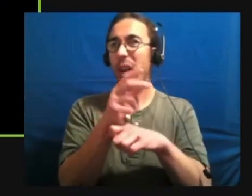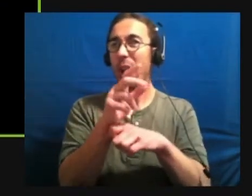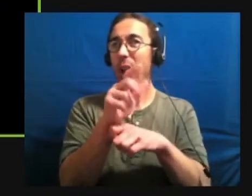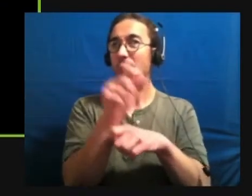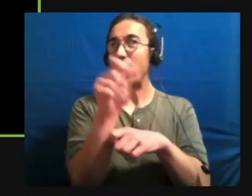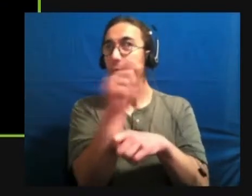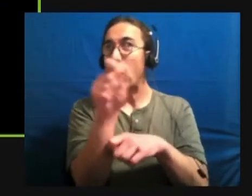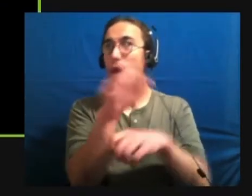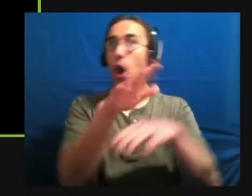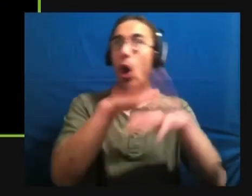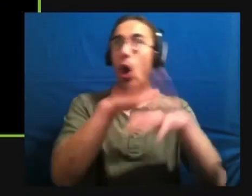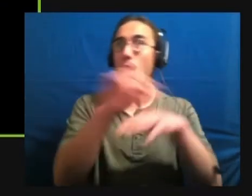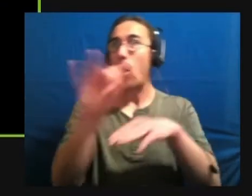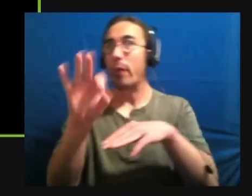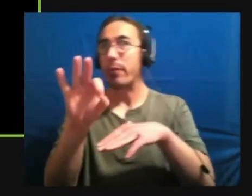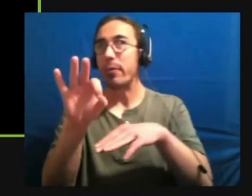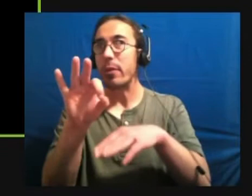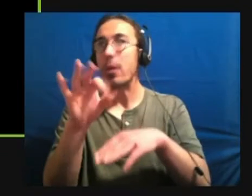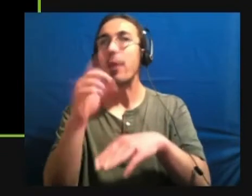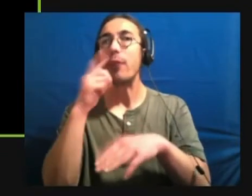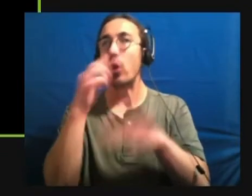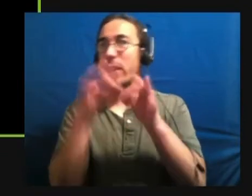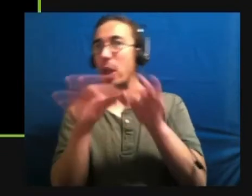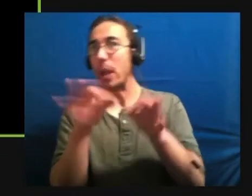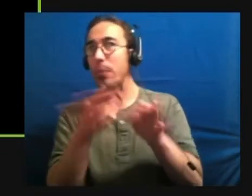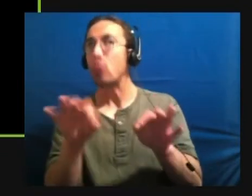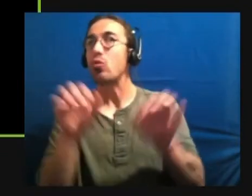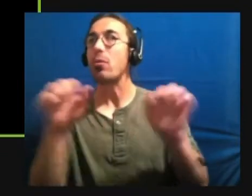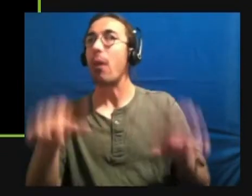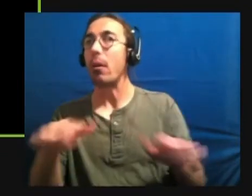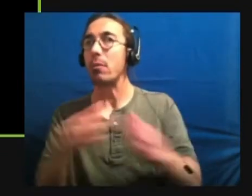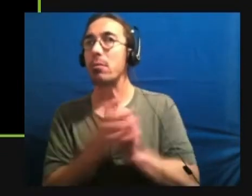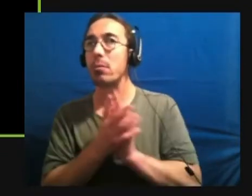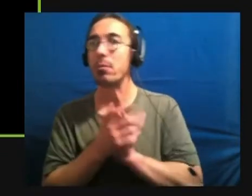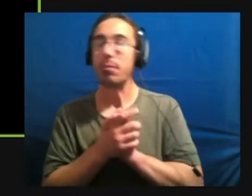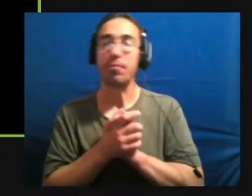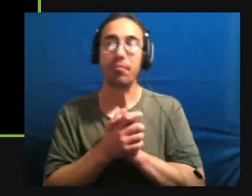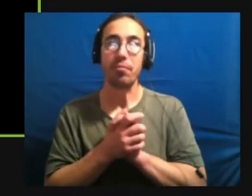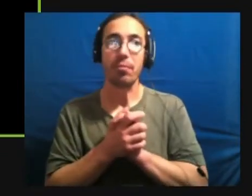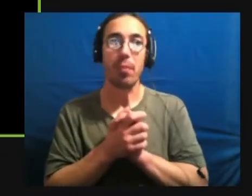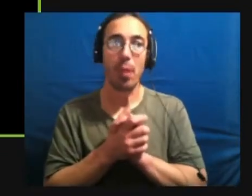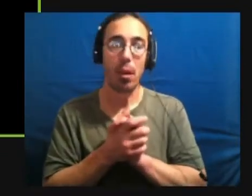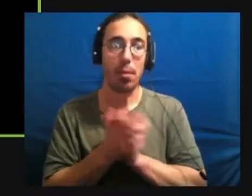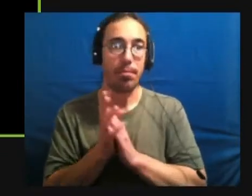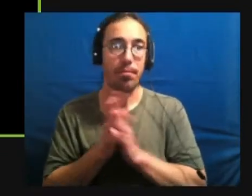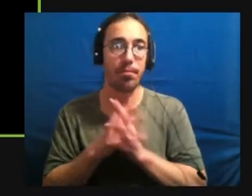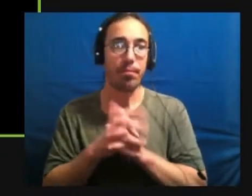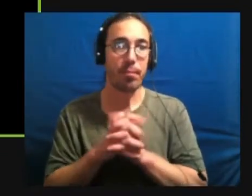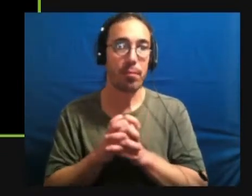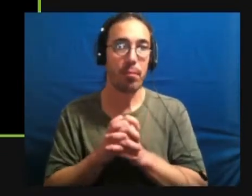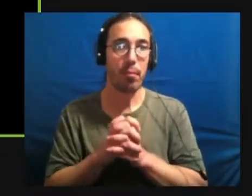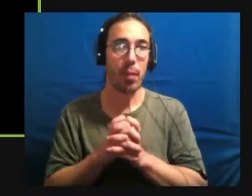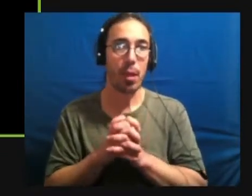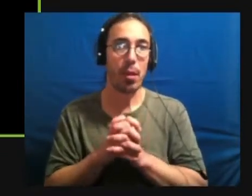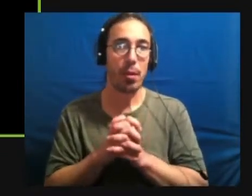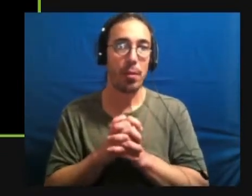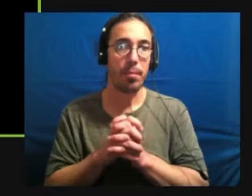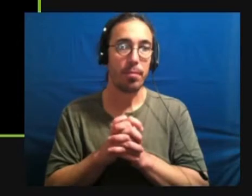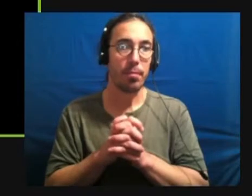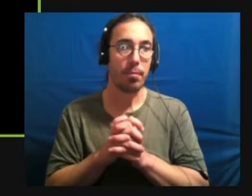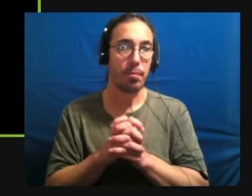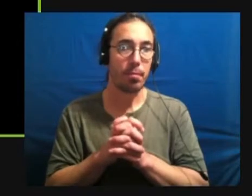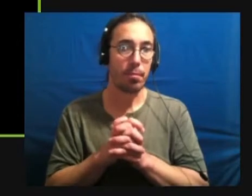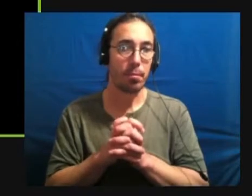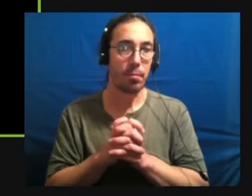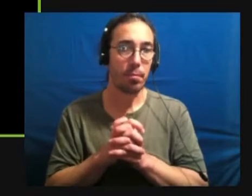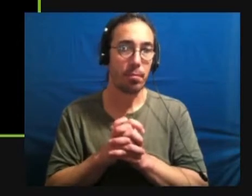off button underneath the presentation video window if you want to see the captions or turn them